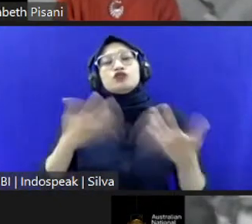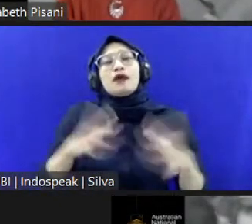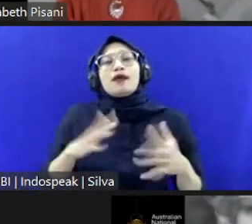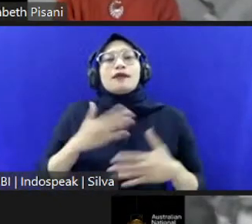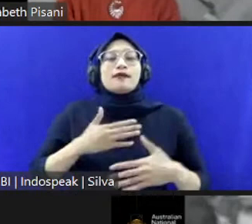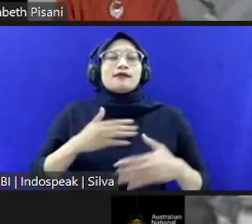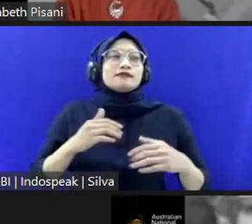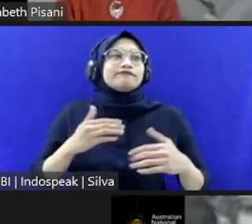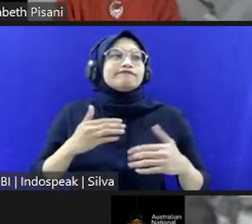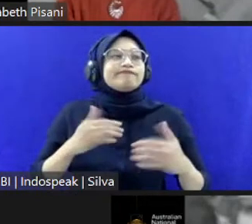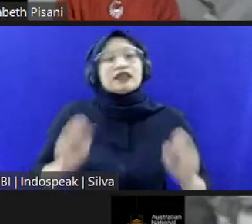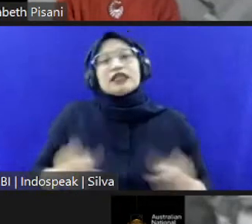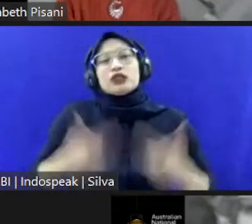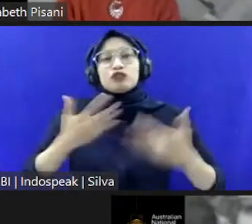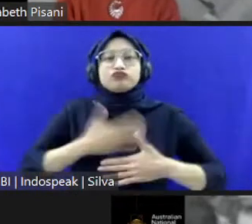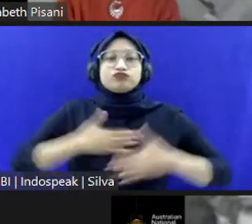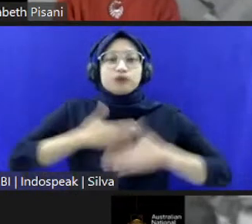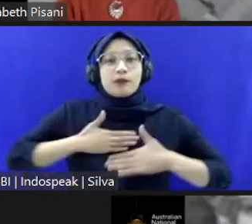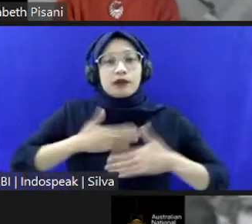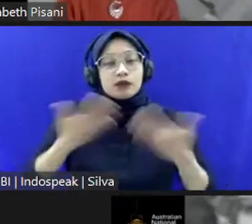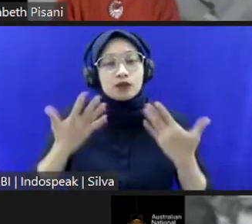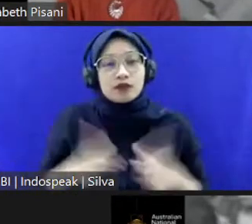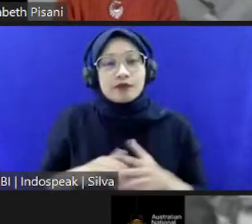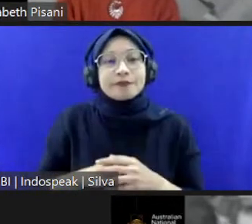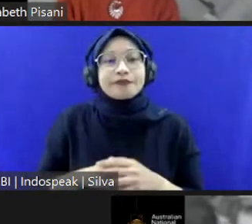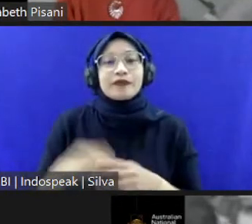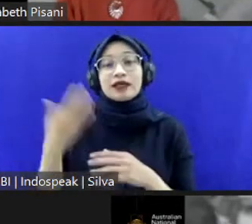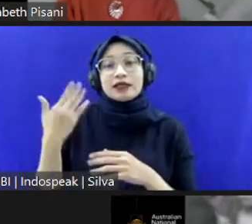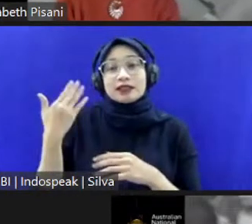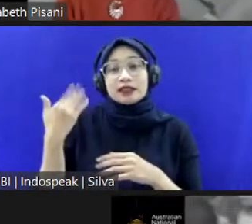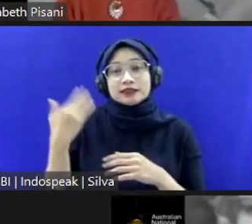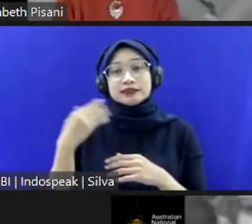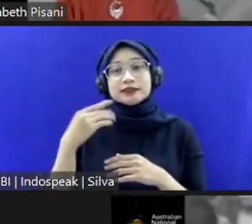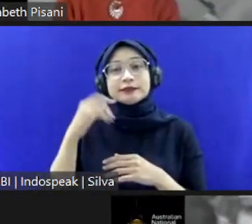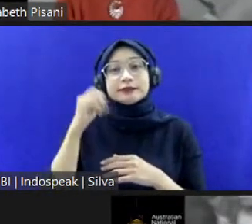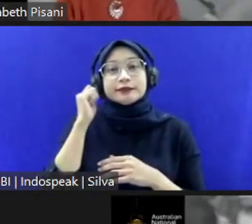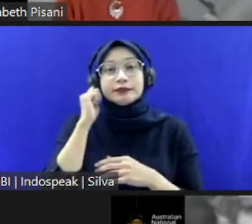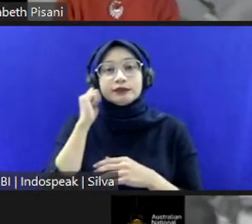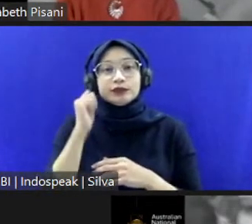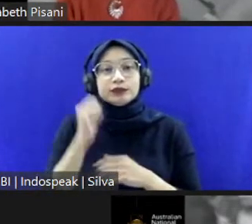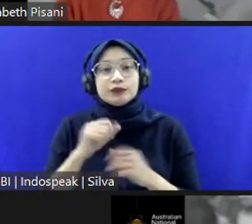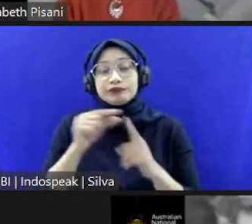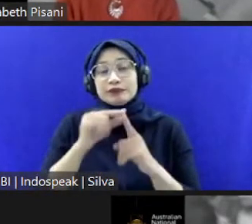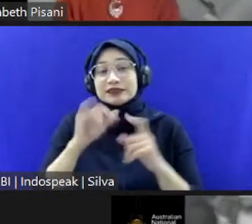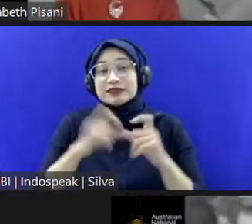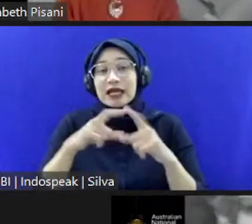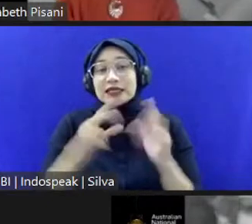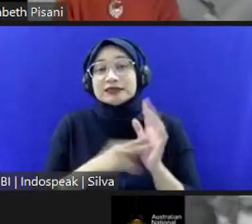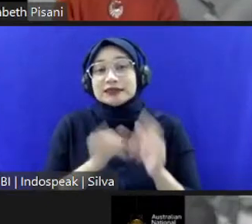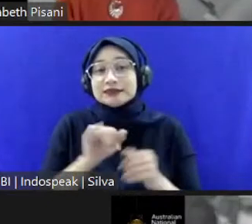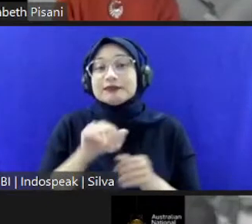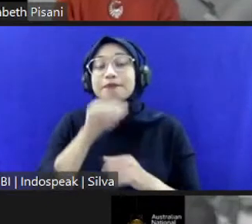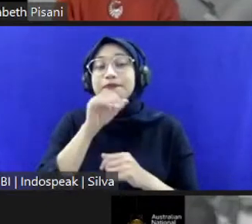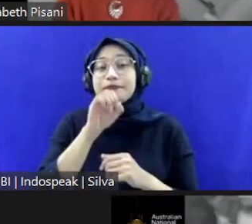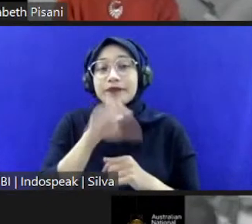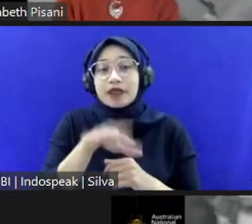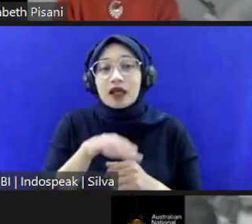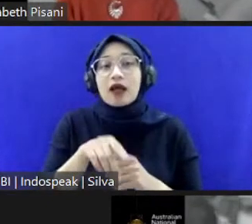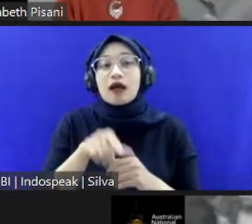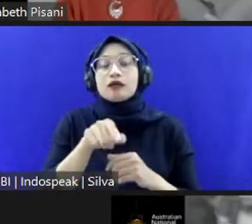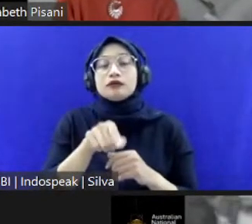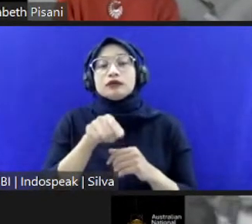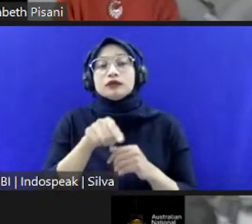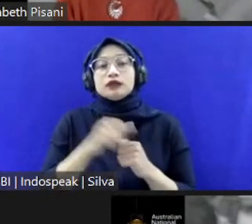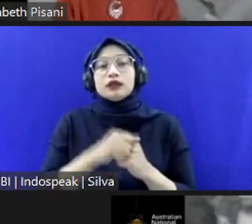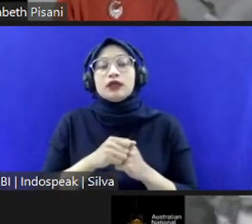market. As Ibu Pisani mentioned, if we look at the from the total health expenditures,